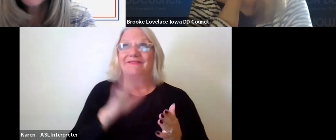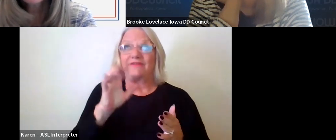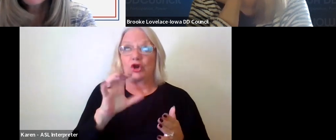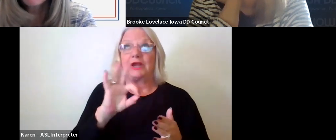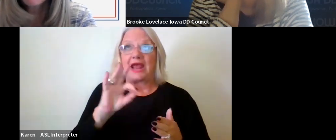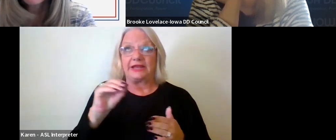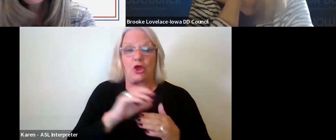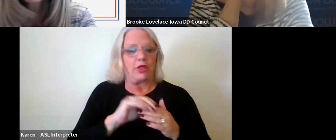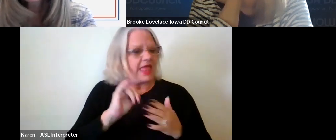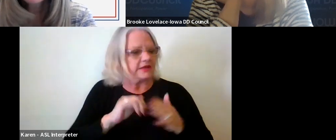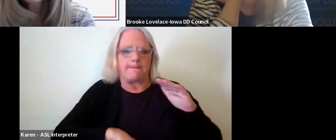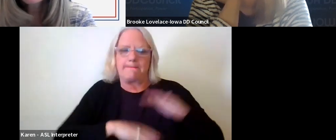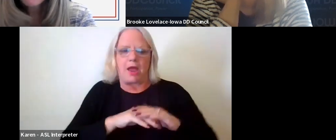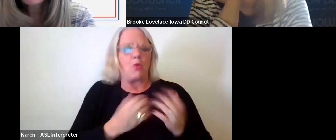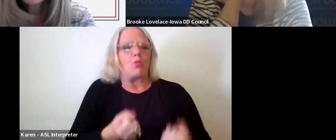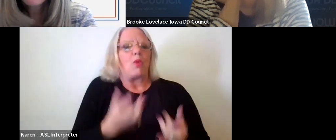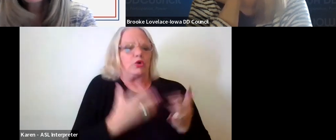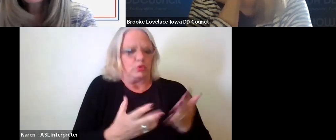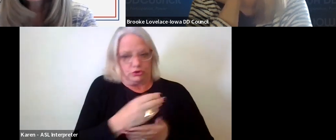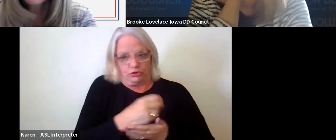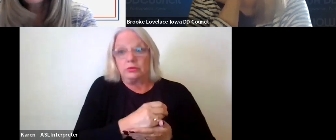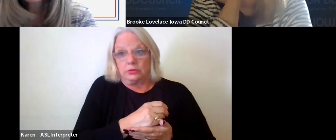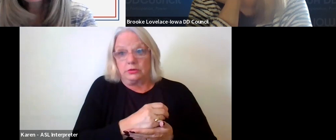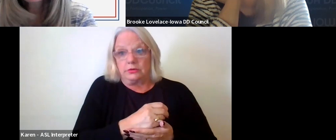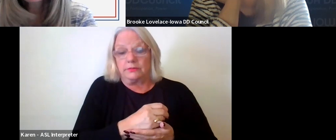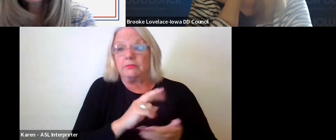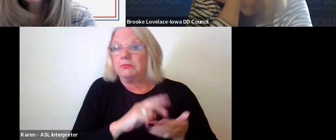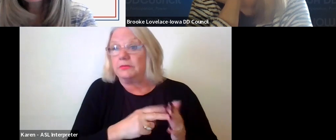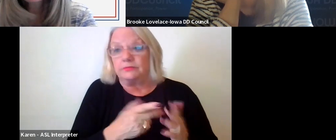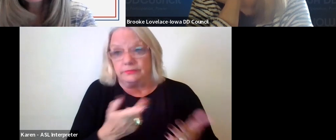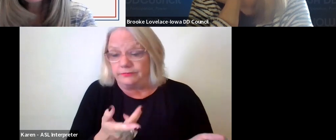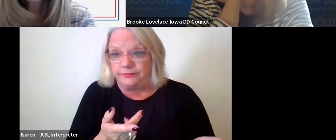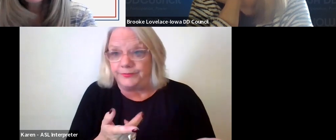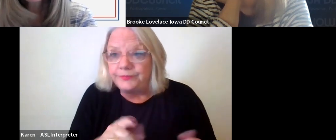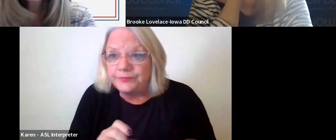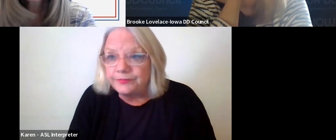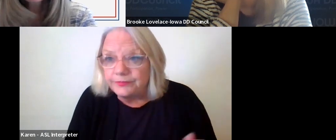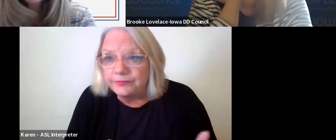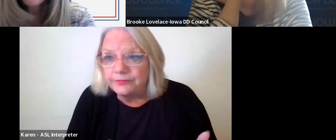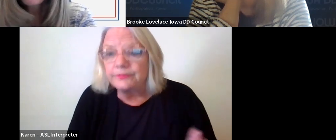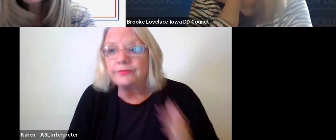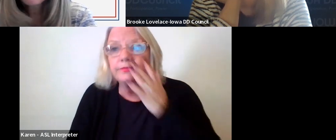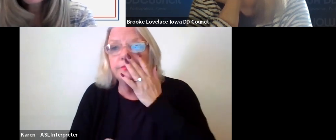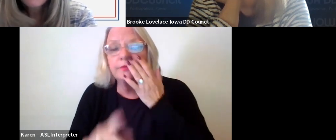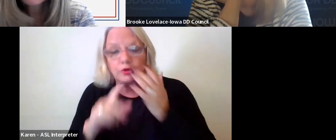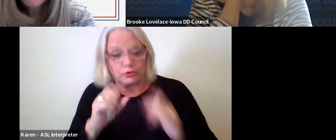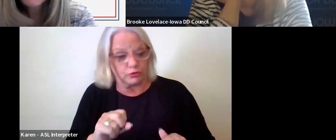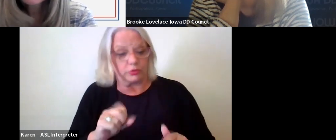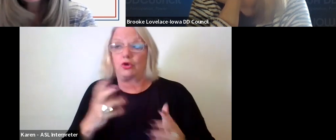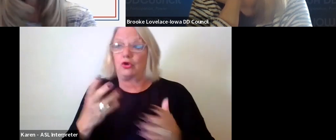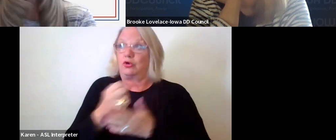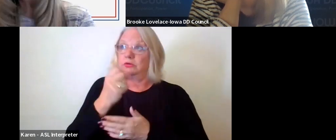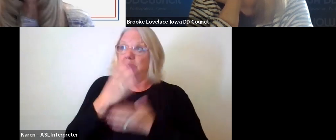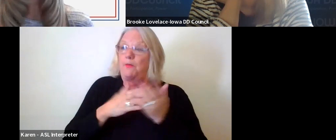$13,590 is the maximum amount. So they can either add in the amount of their gross wages or